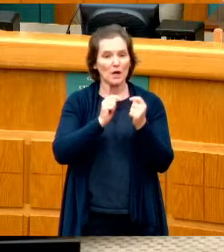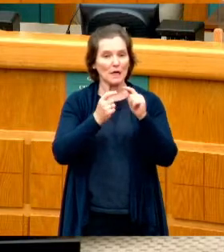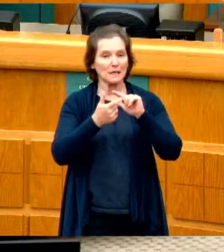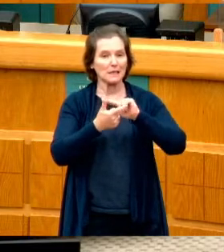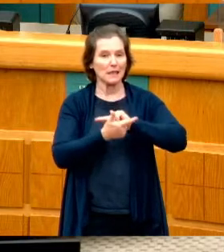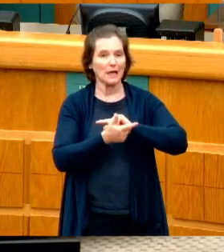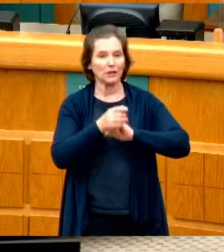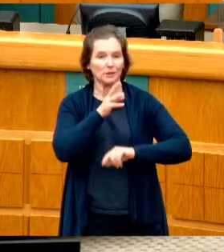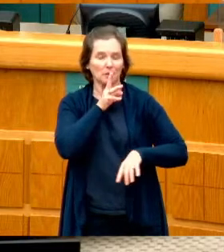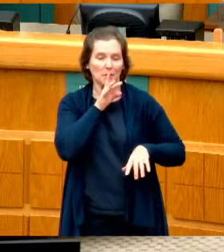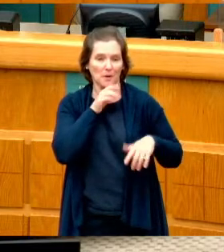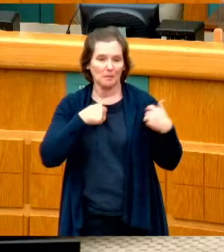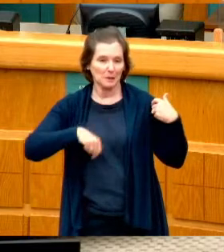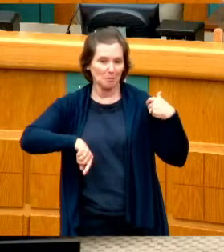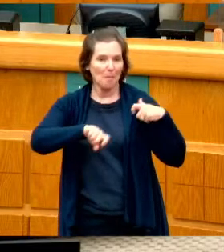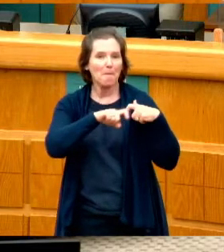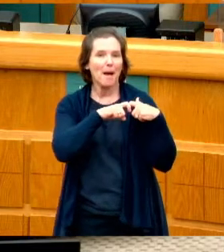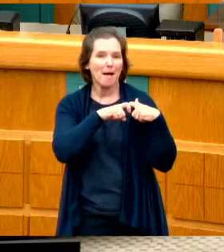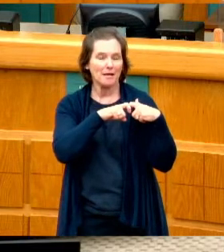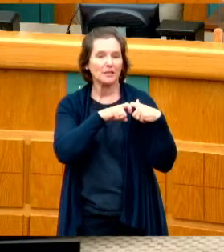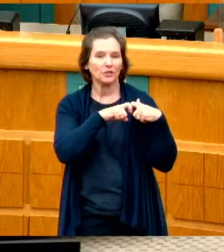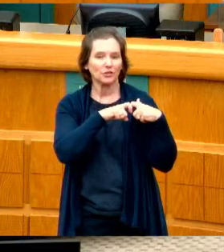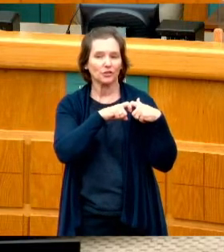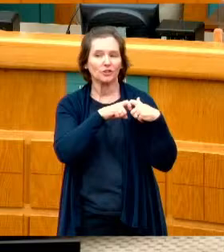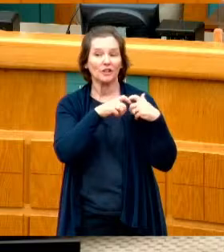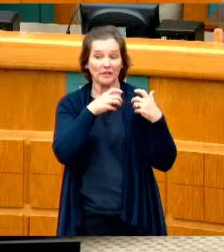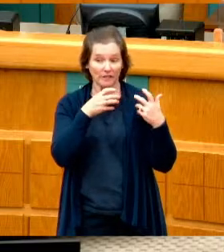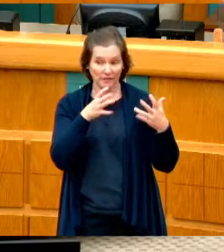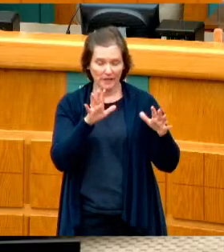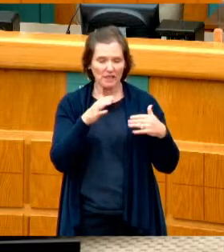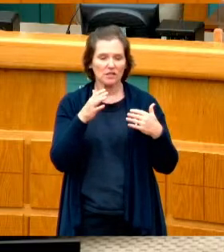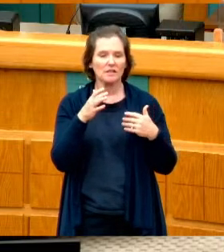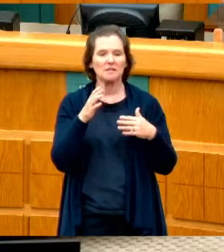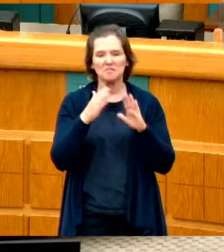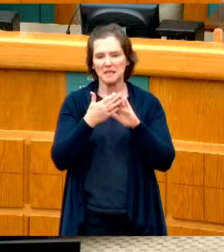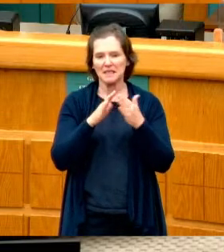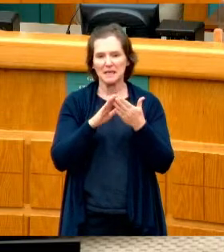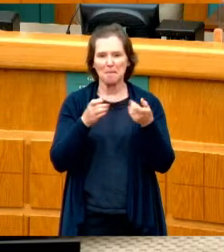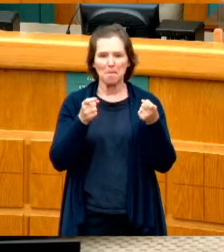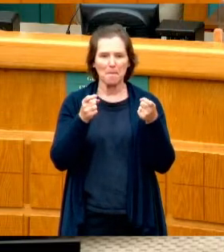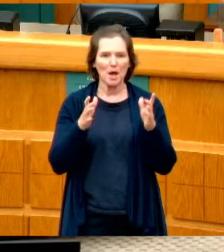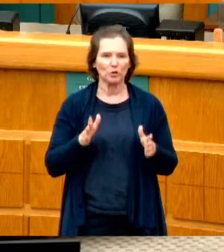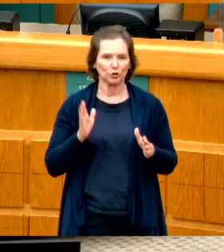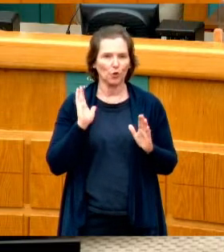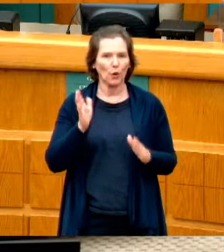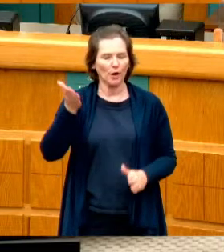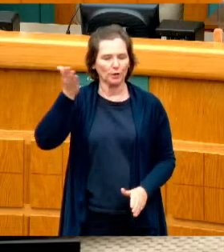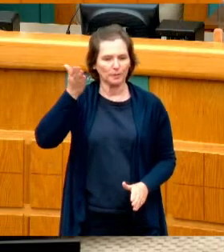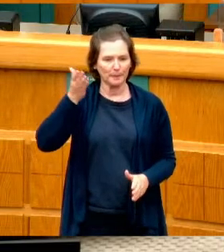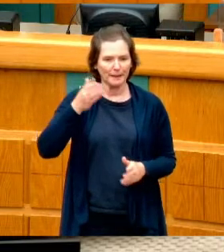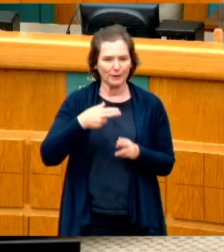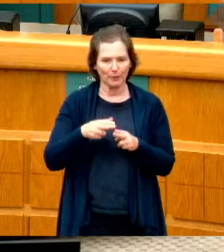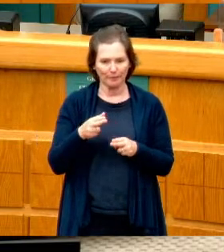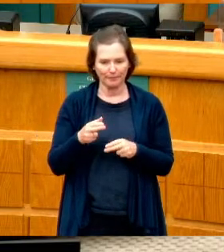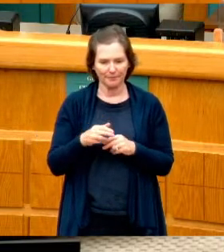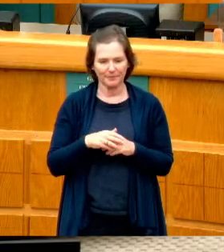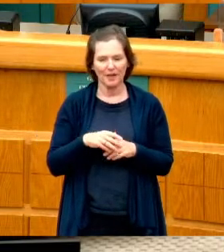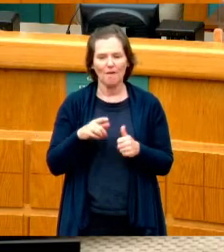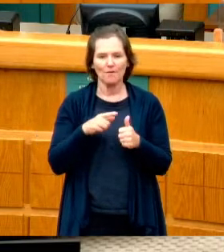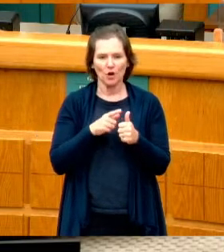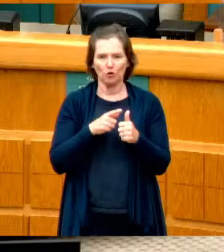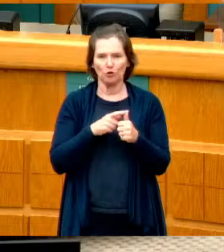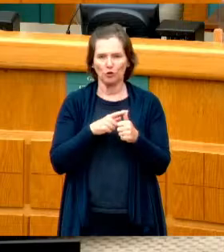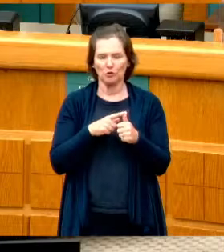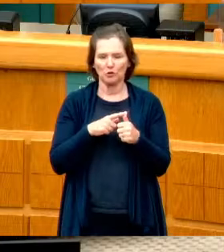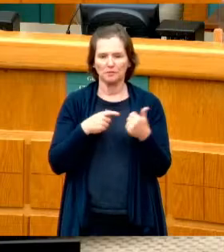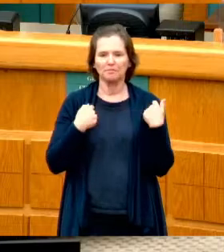La semana pasada, Johnson & Johnson envió 4 millones de vacunas en todo el país. En Texas se espera recibir más de 200,000. El sábado 6 de